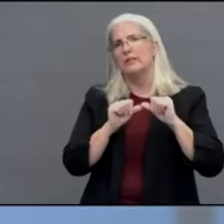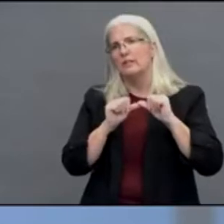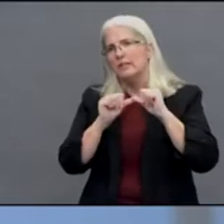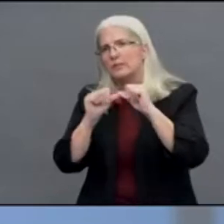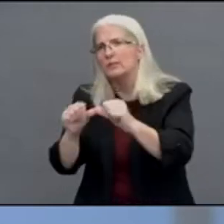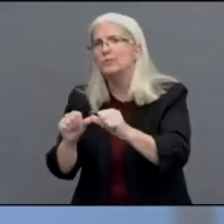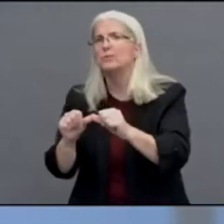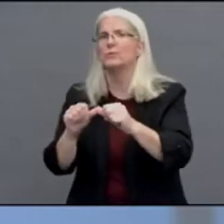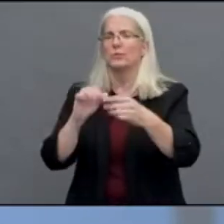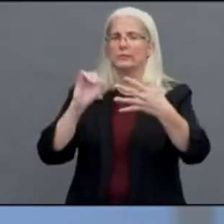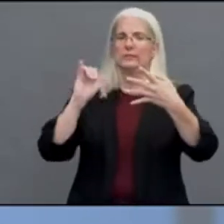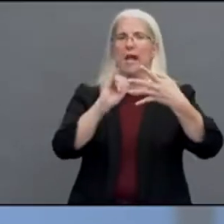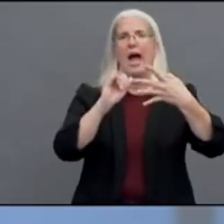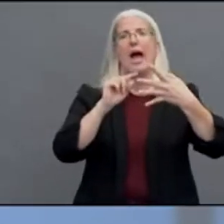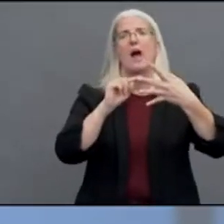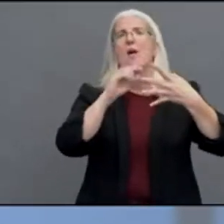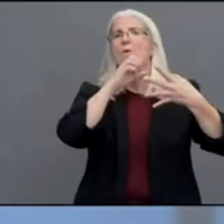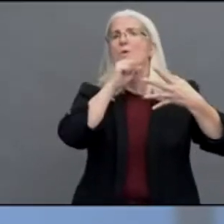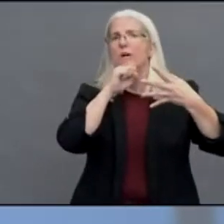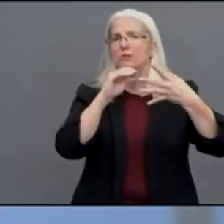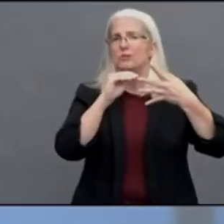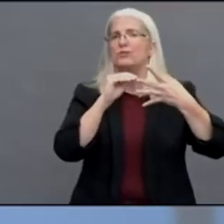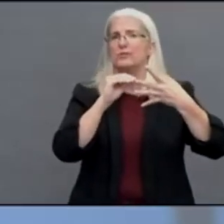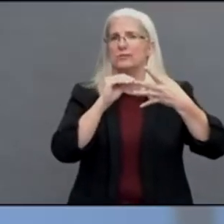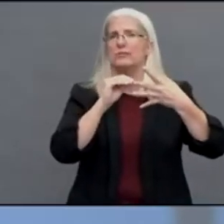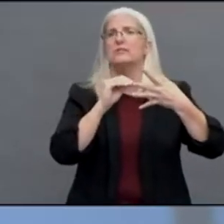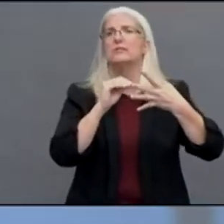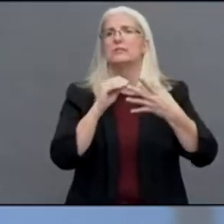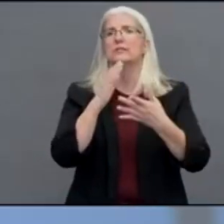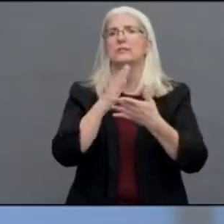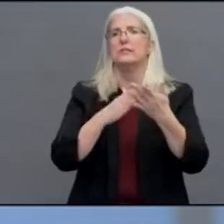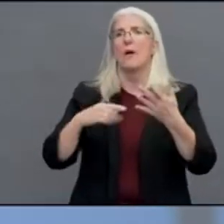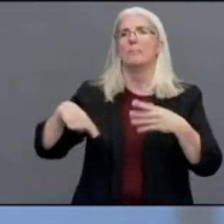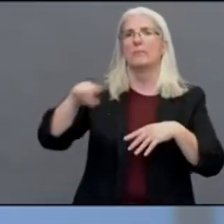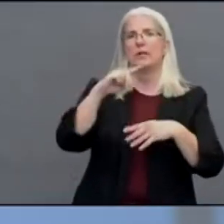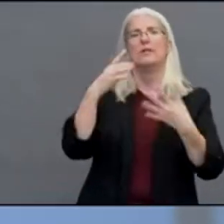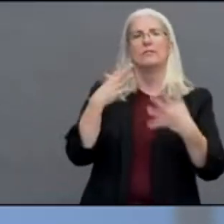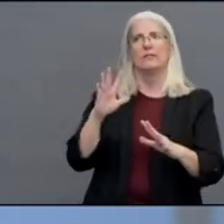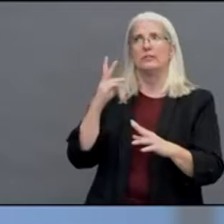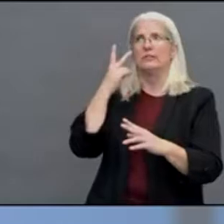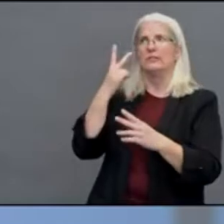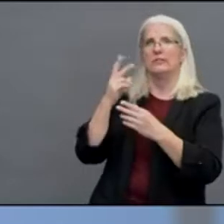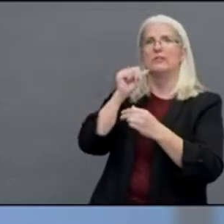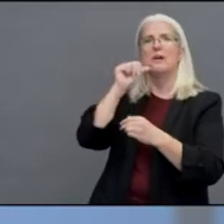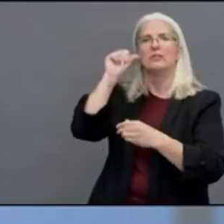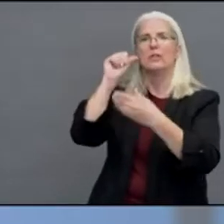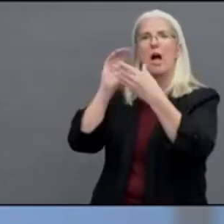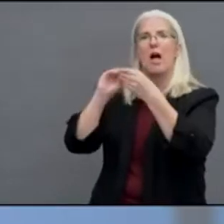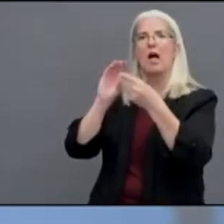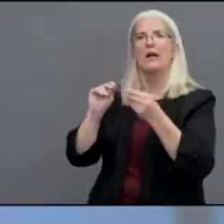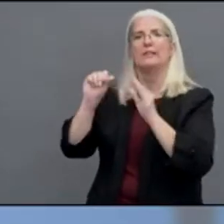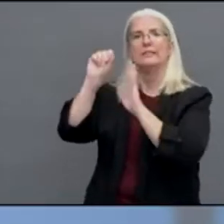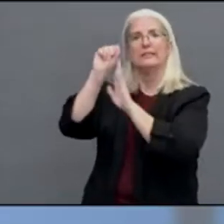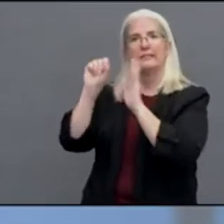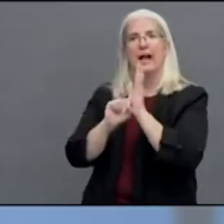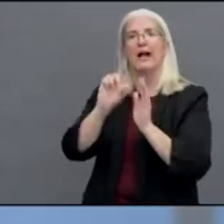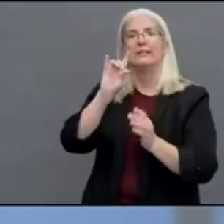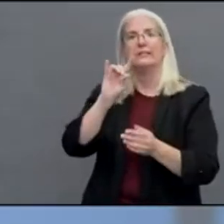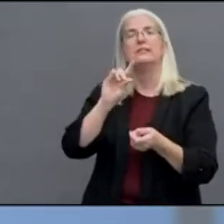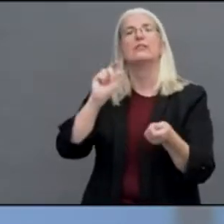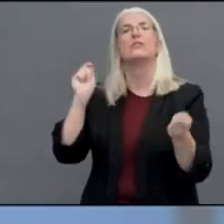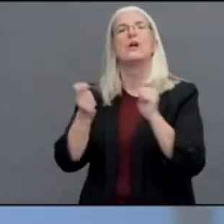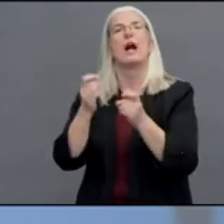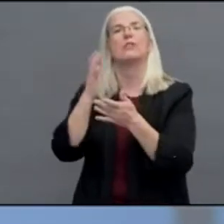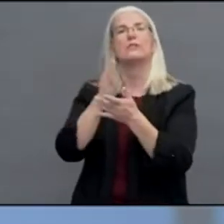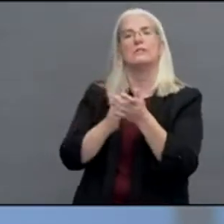orange, and some of you may have heard last night or yesterday that the state changed their order for